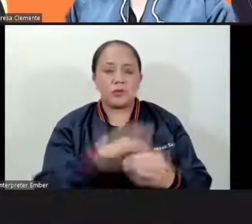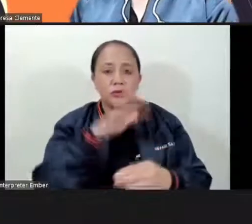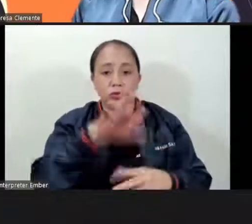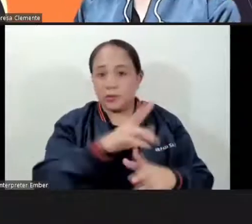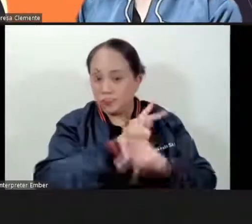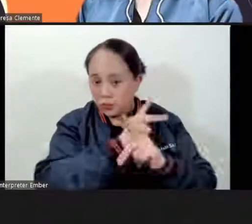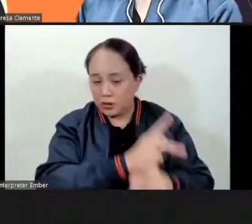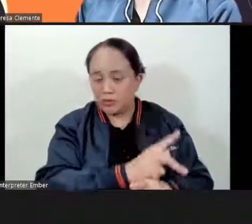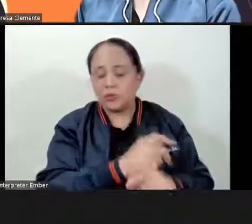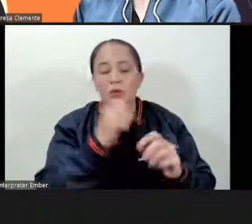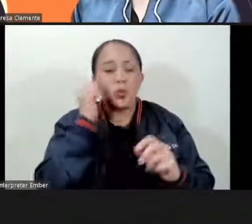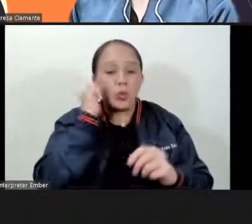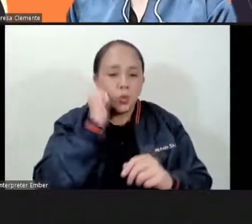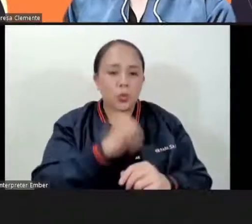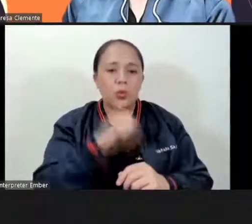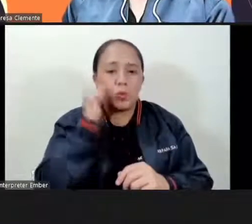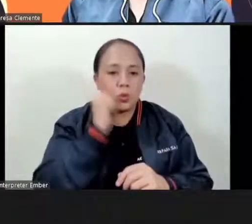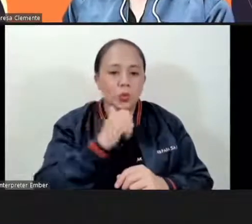po, they can always